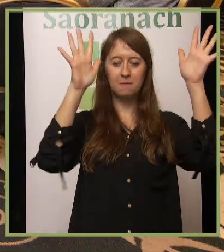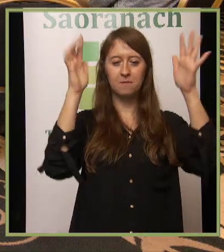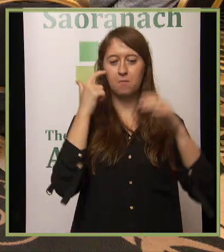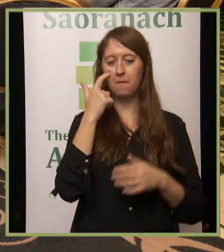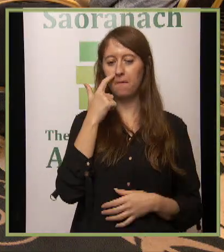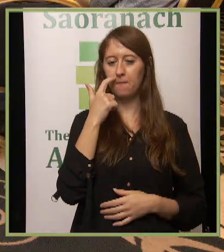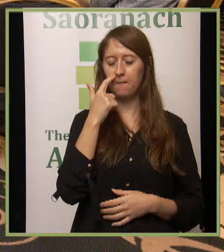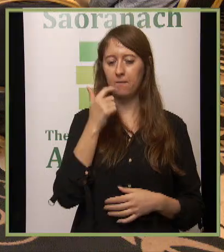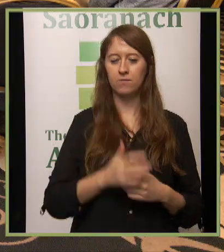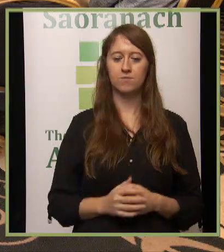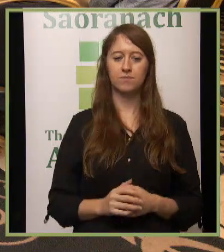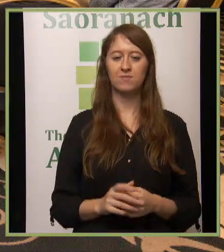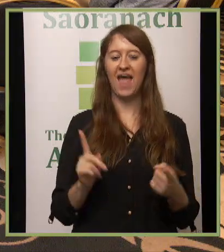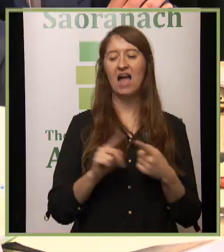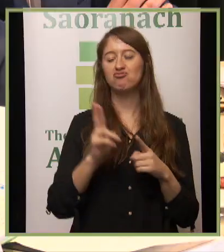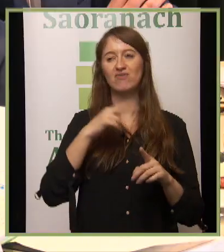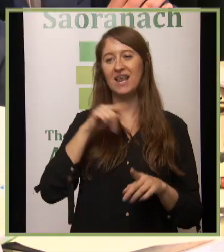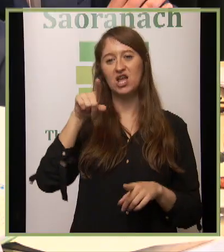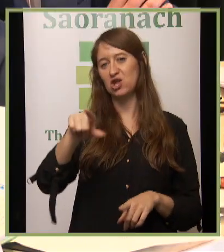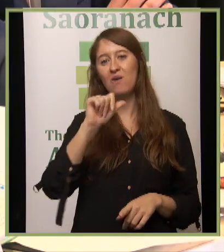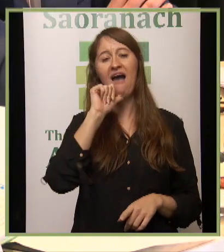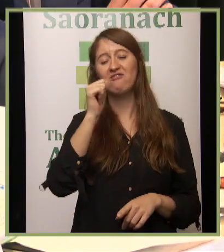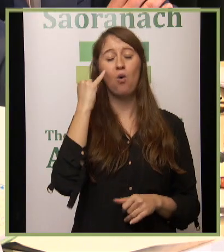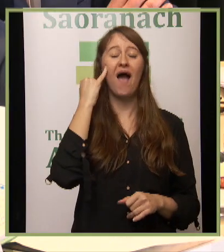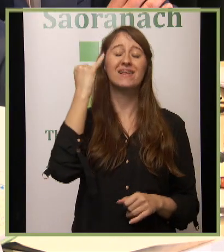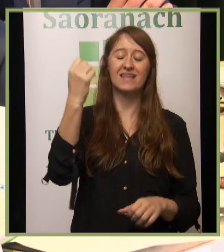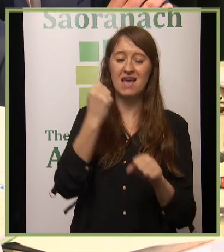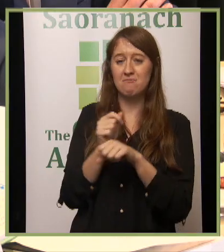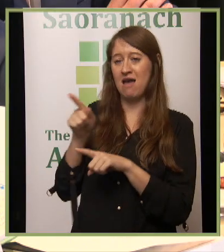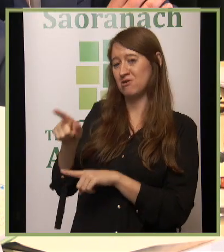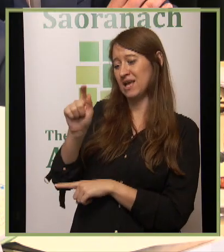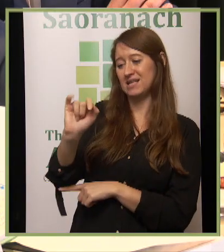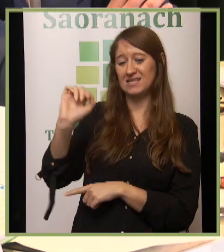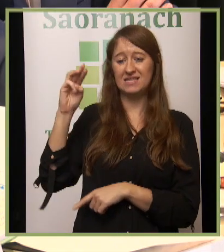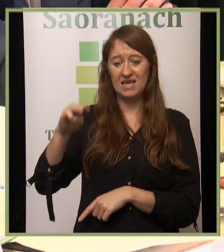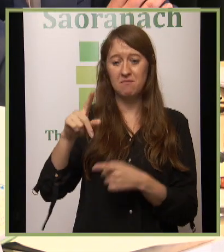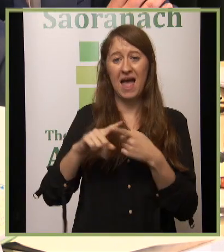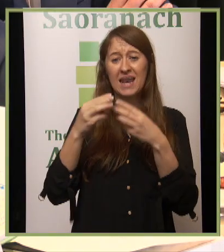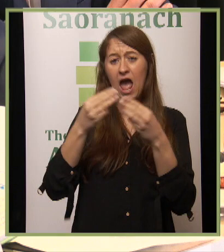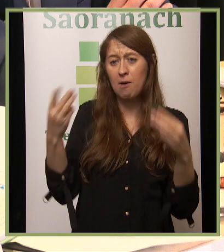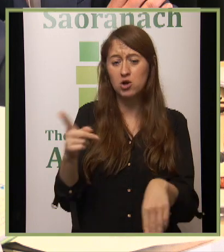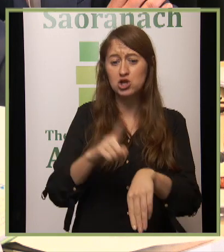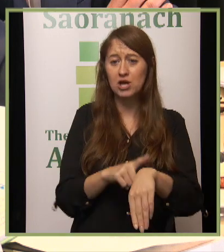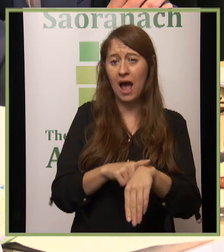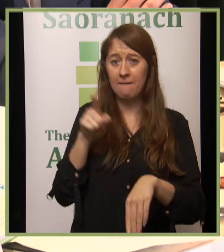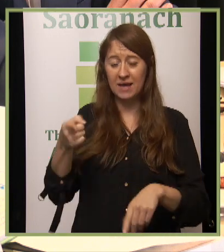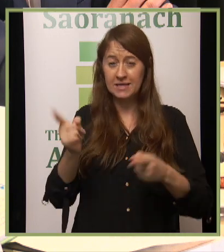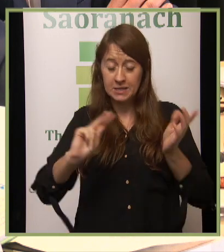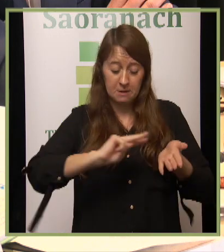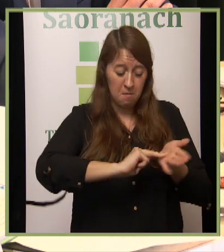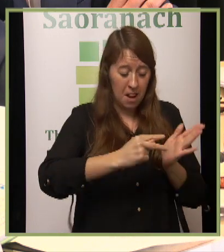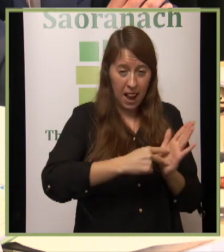And literally, you have no idea how much time Tim has put into the planning from start to finish, and